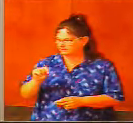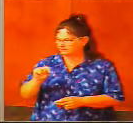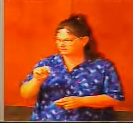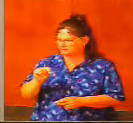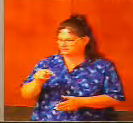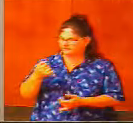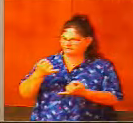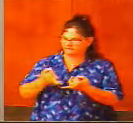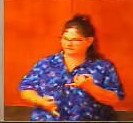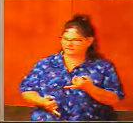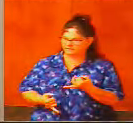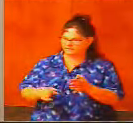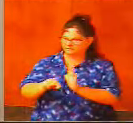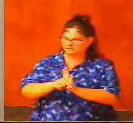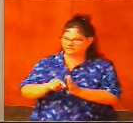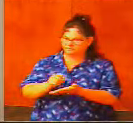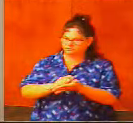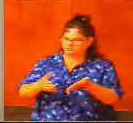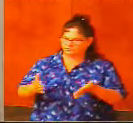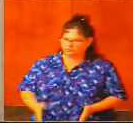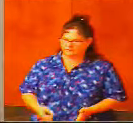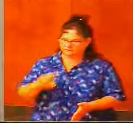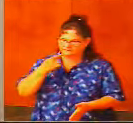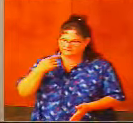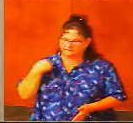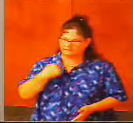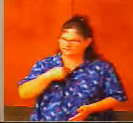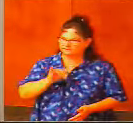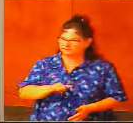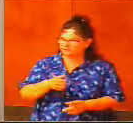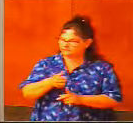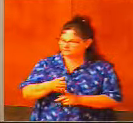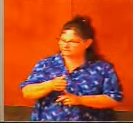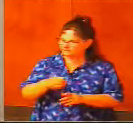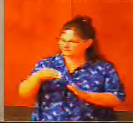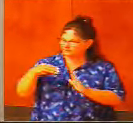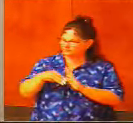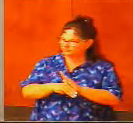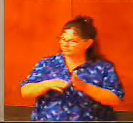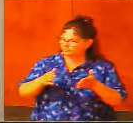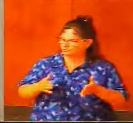And then finally, the gospel writers tell us that he was a murderer.